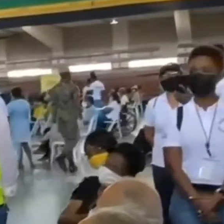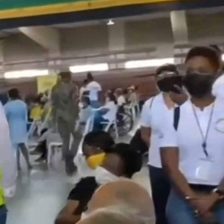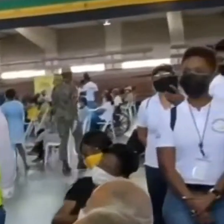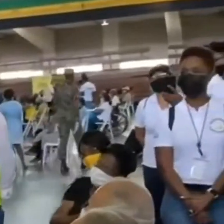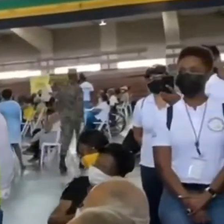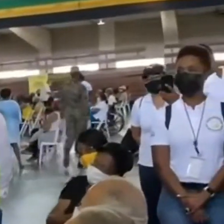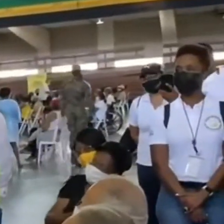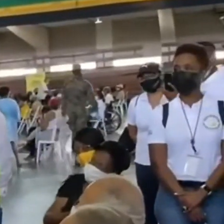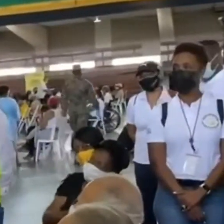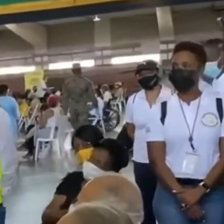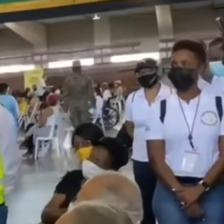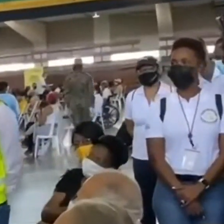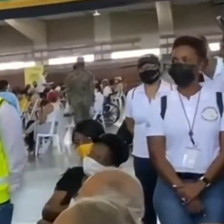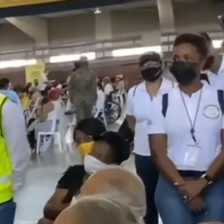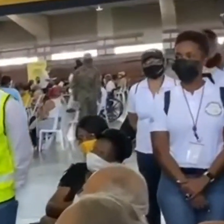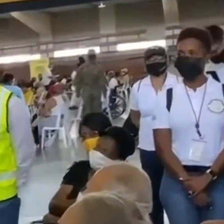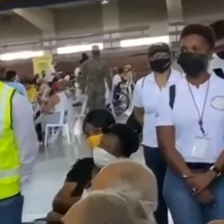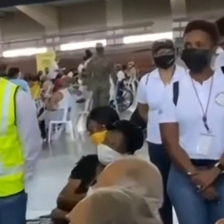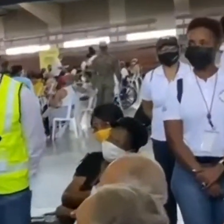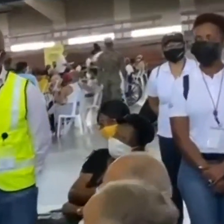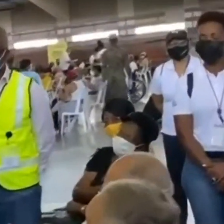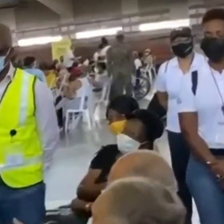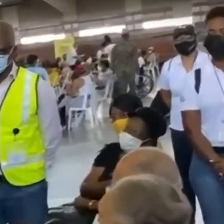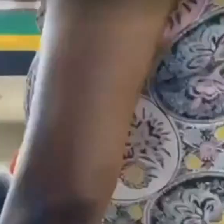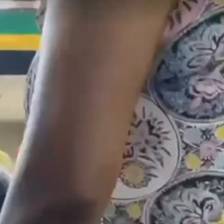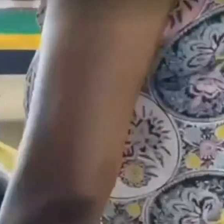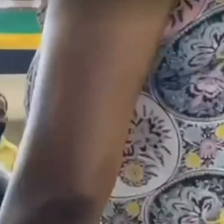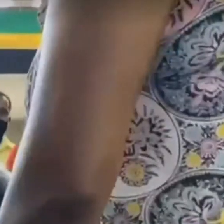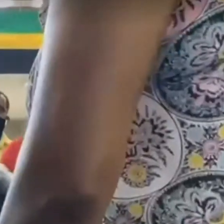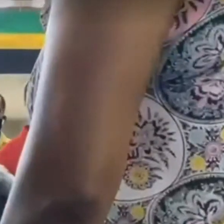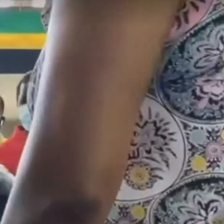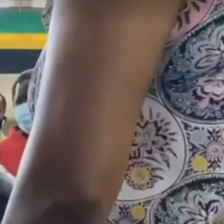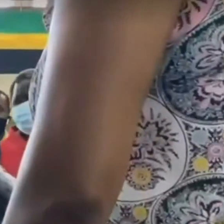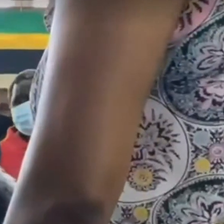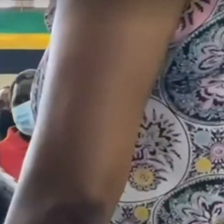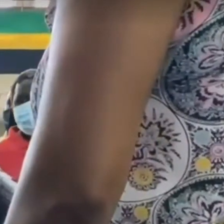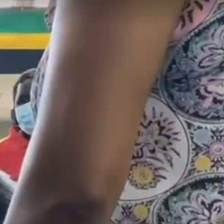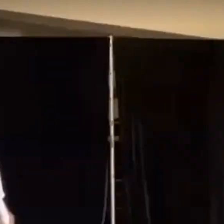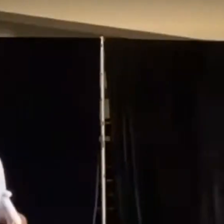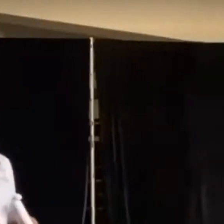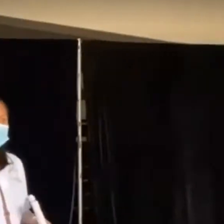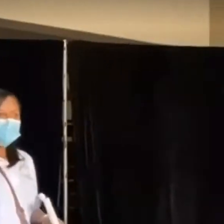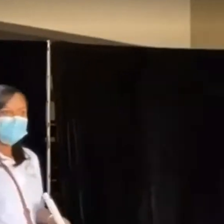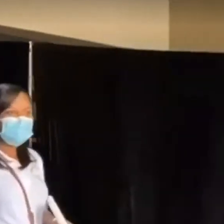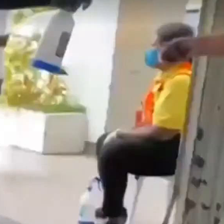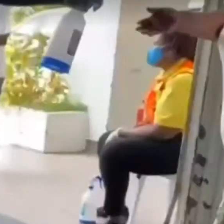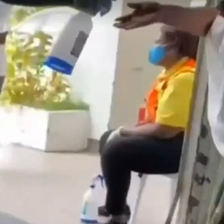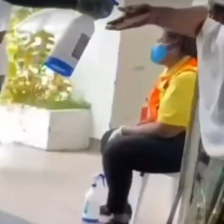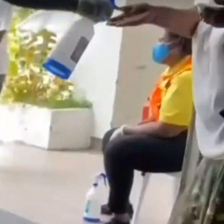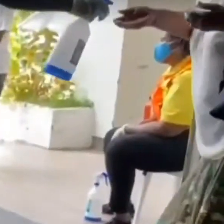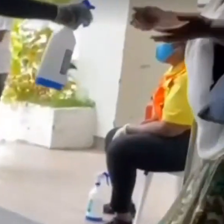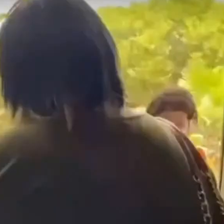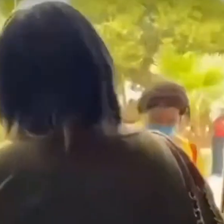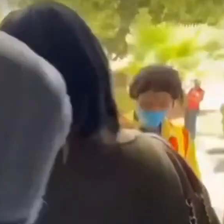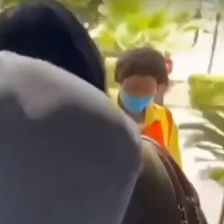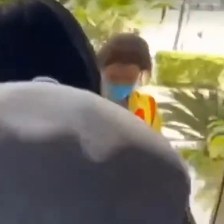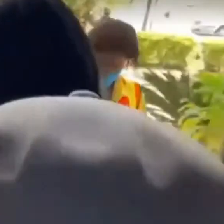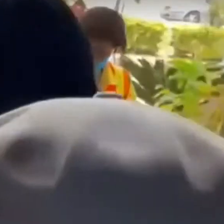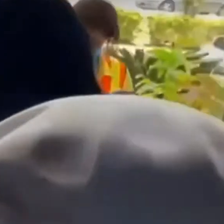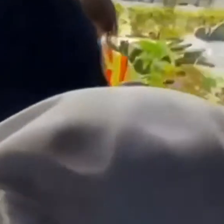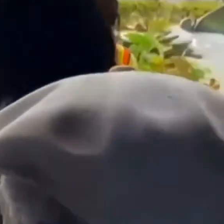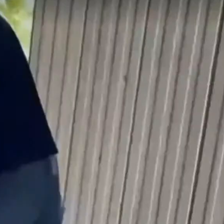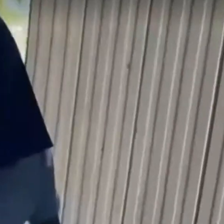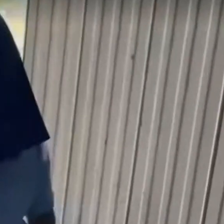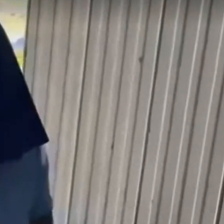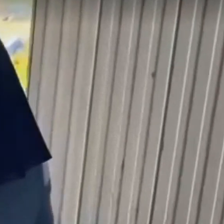Disappointment comes with a lesson. It's for me to get wiser, got to work harder. In the end, it